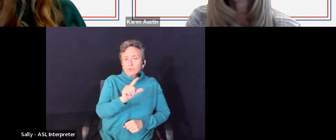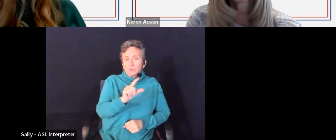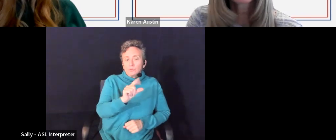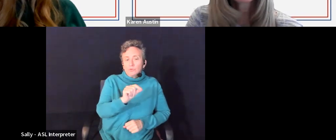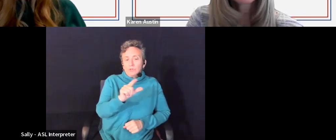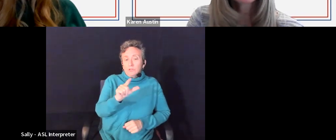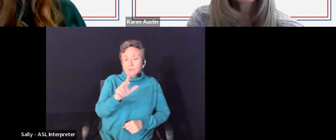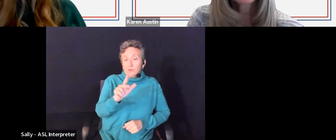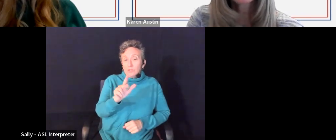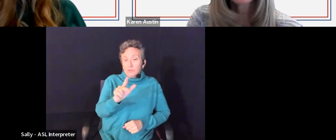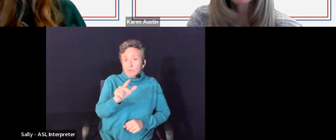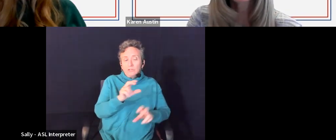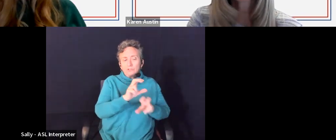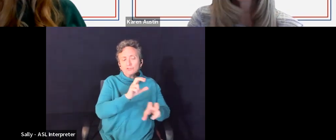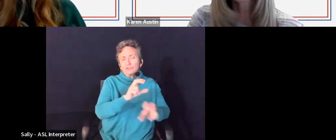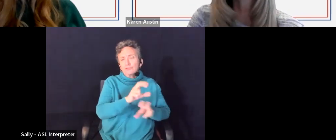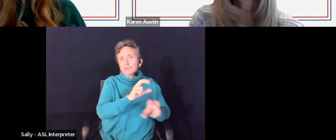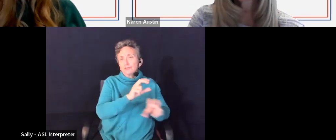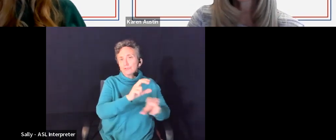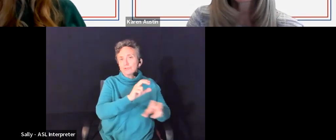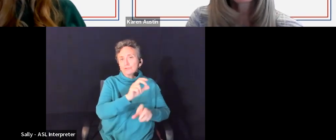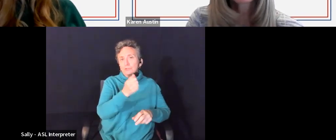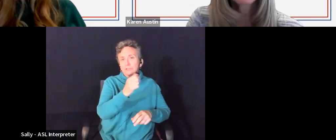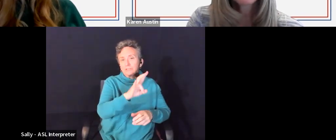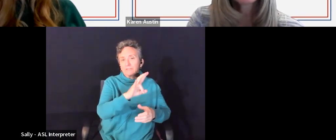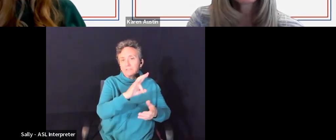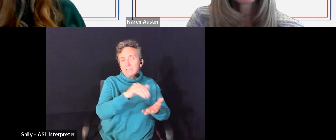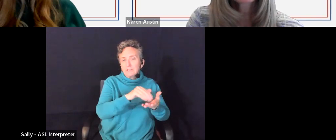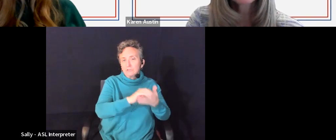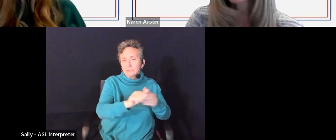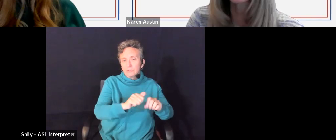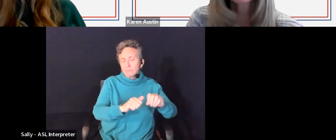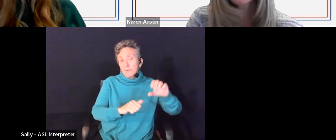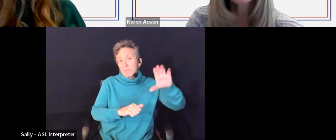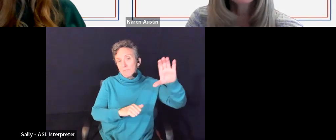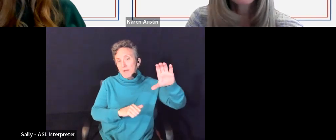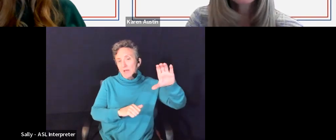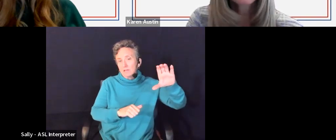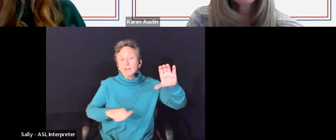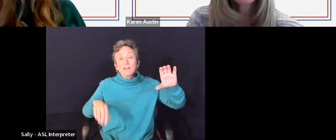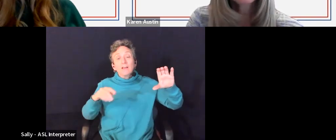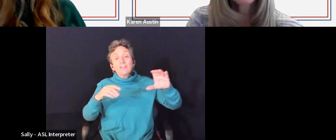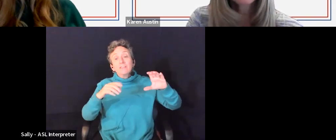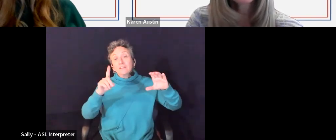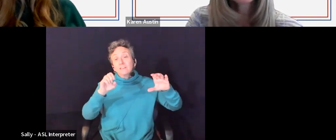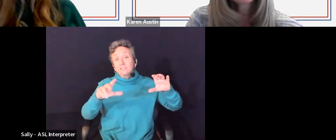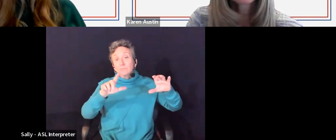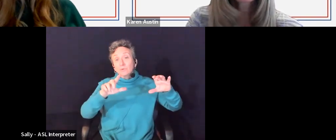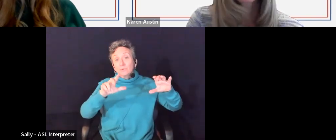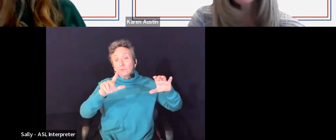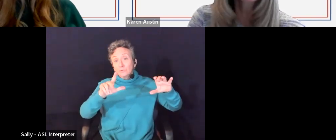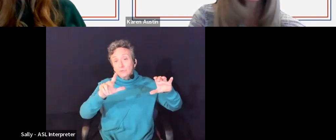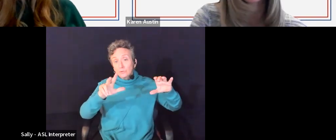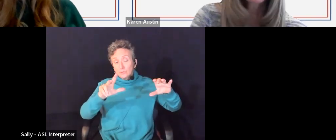2023, you can put in 17,000. Once 2024 starts, you've got another 17,000 you can put in.